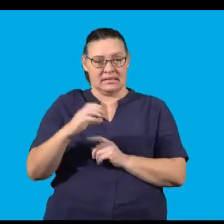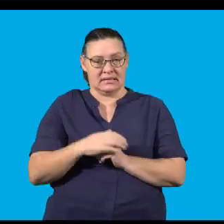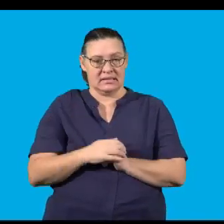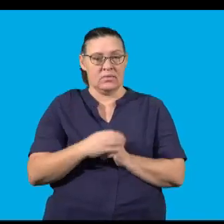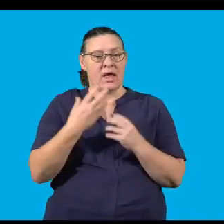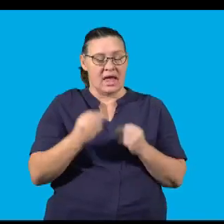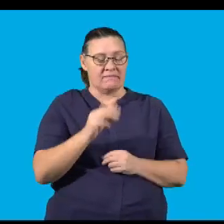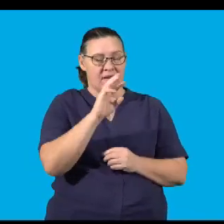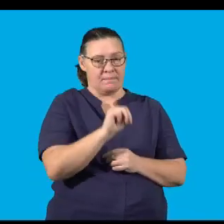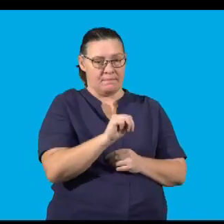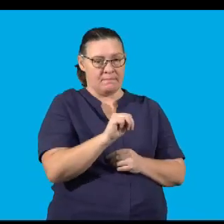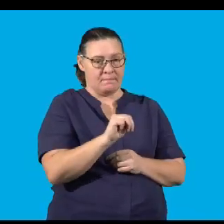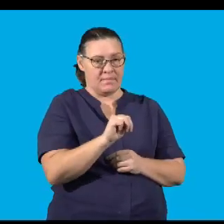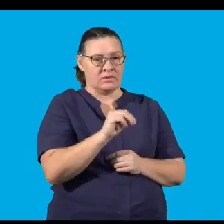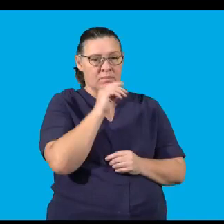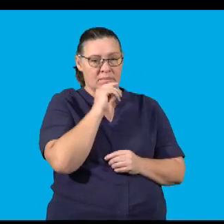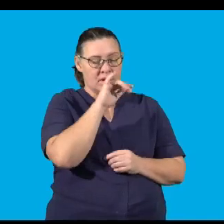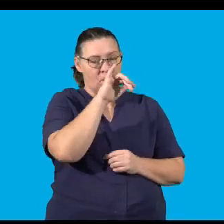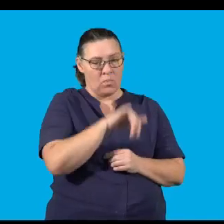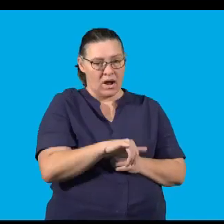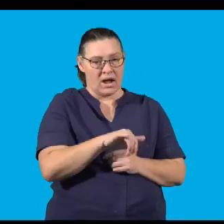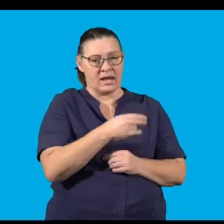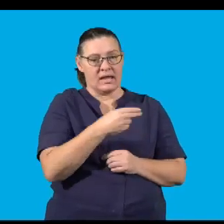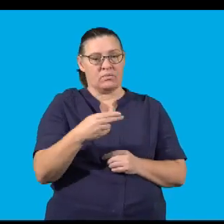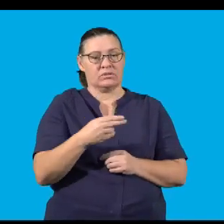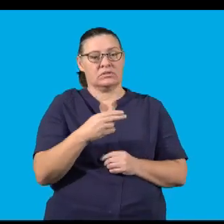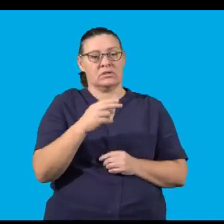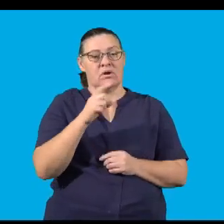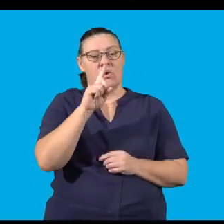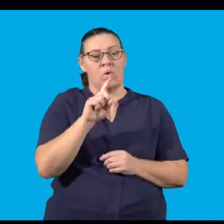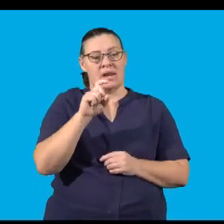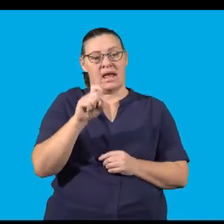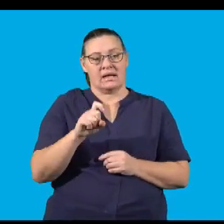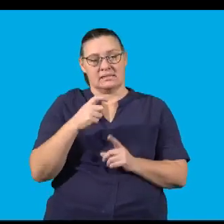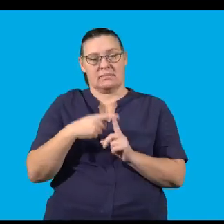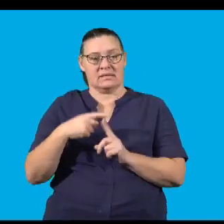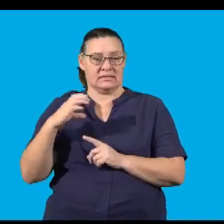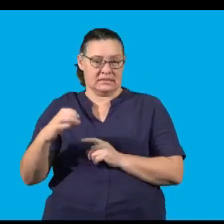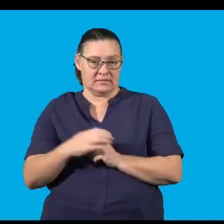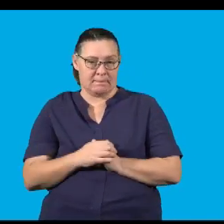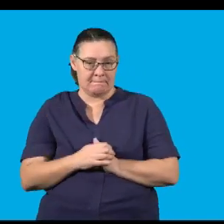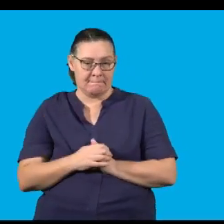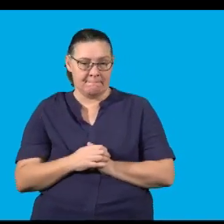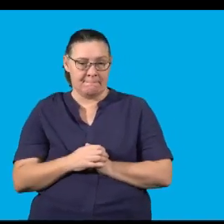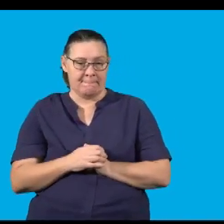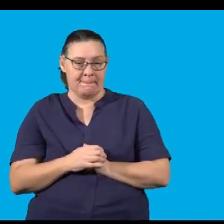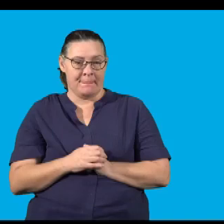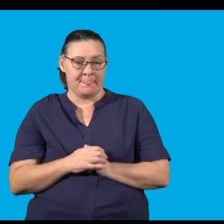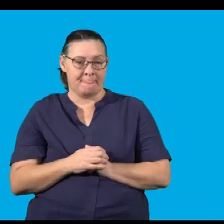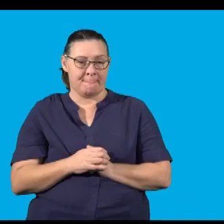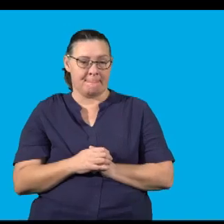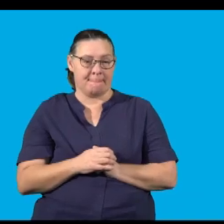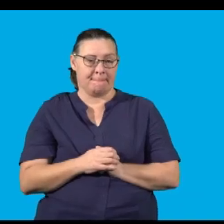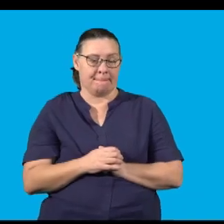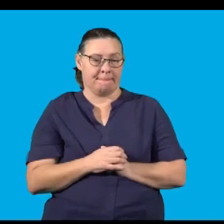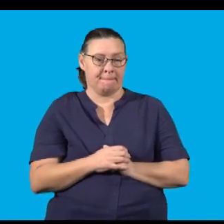that we have m. We just worked out that it's 1. So they want the equation of the line in the form y equals. Okay, so how